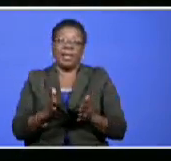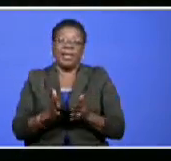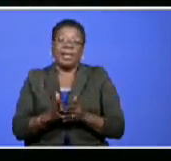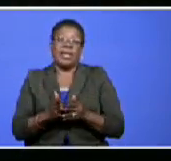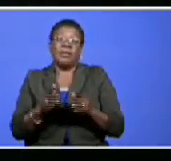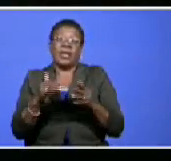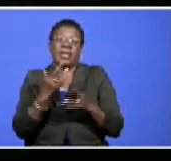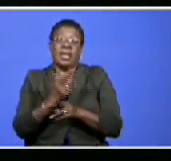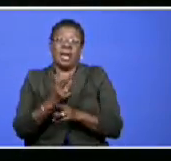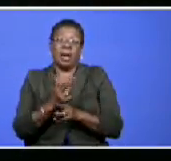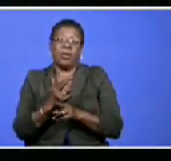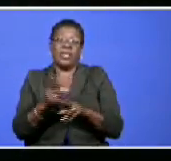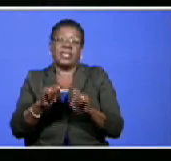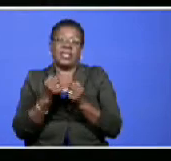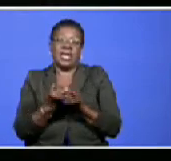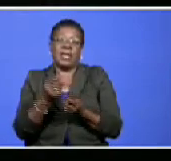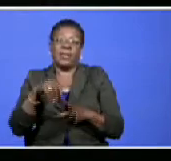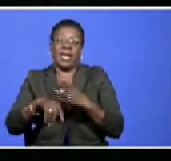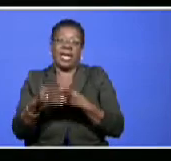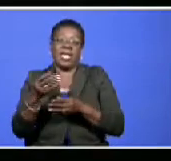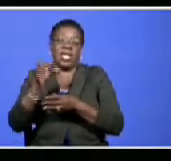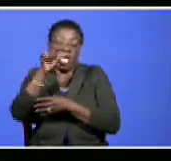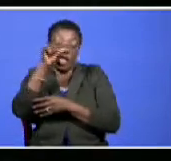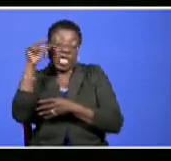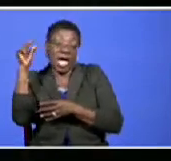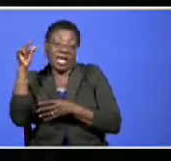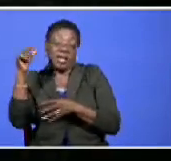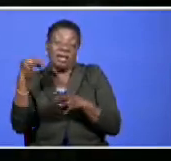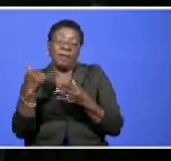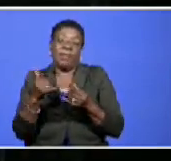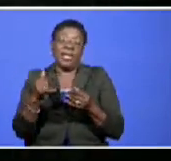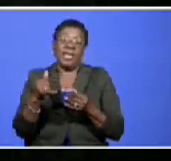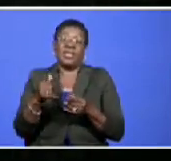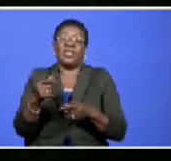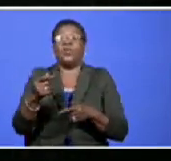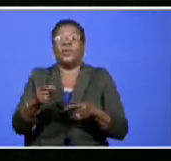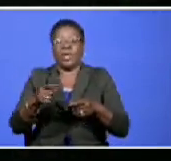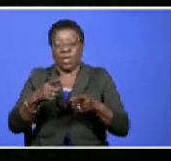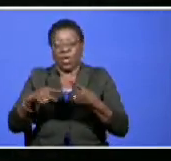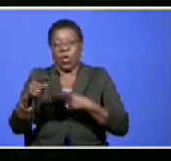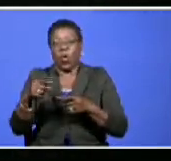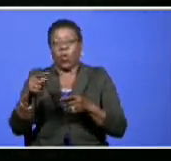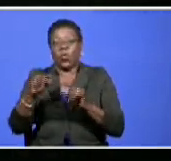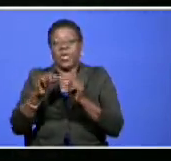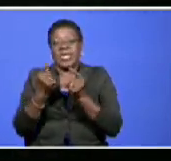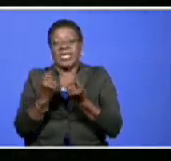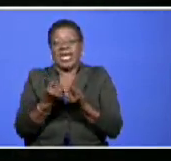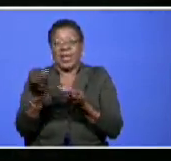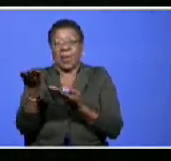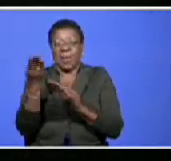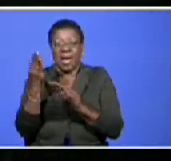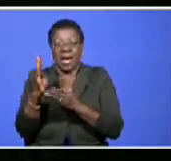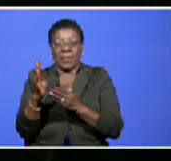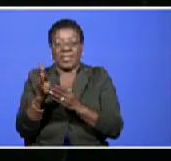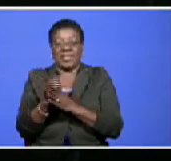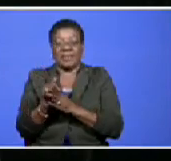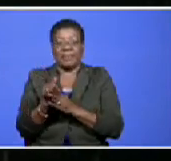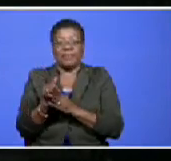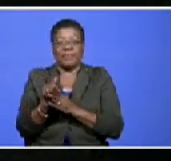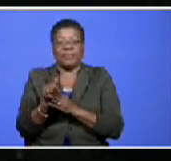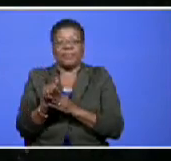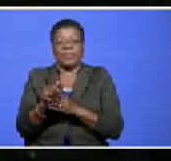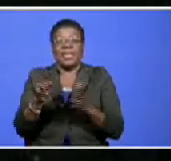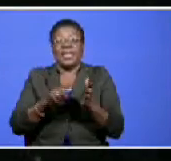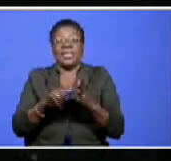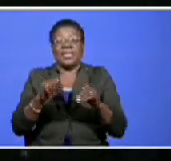his team are in China, and I'm wishing them well. So go Team Bahamas. And I know you were here for that second goal by Cameron. That was quite a goal right there. Oh, it's fantastic.